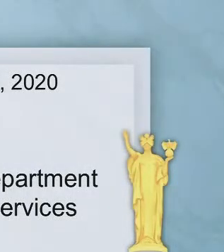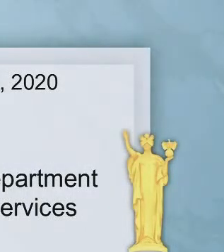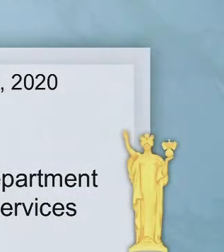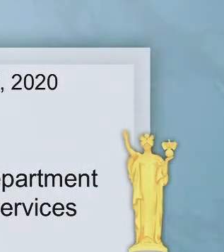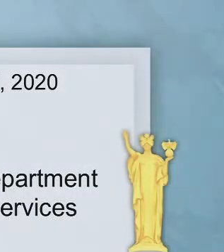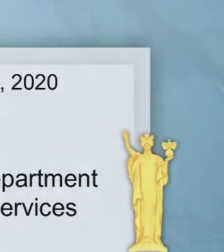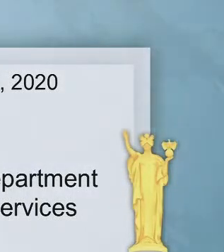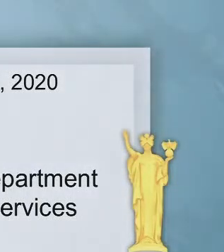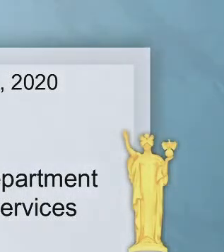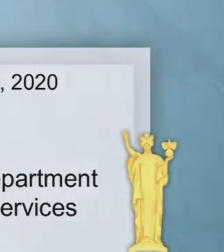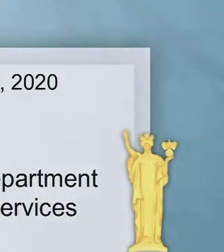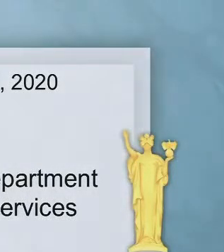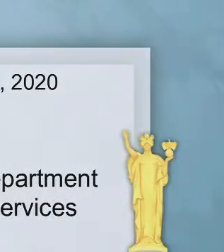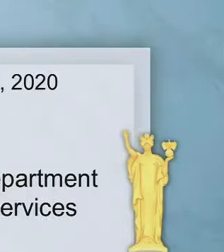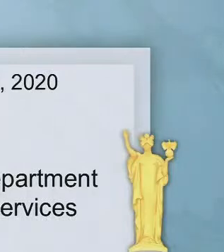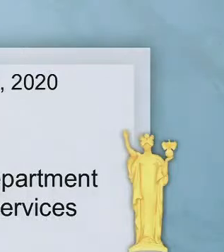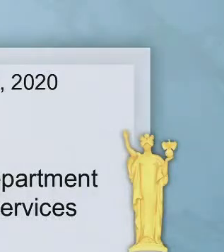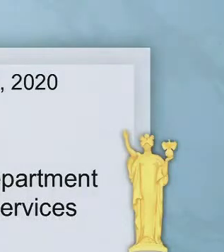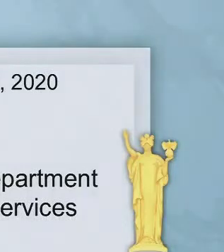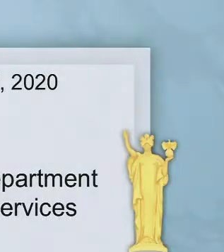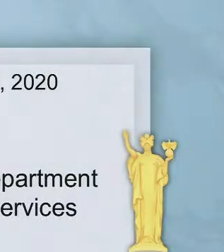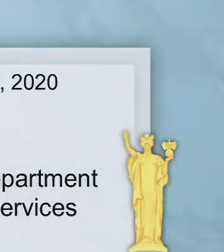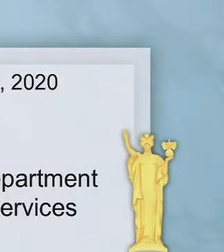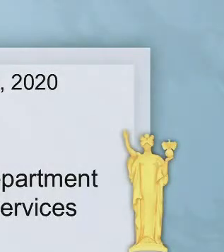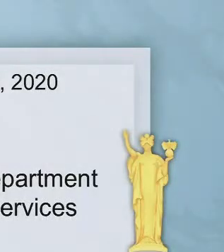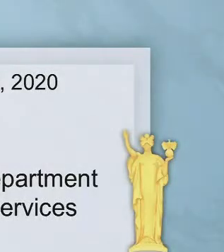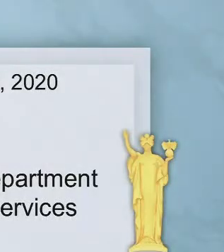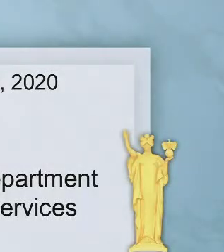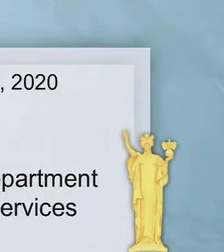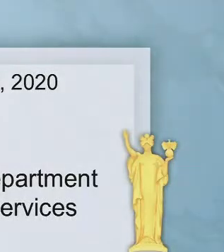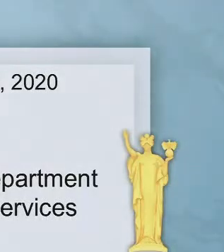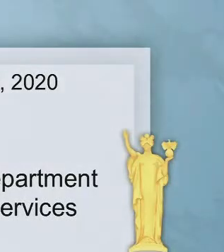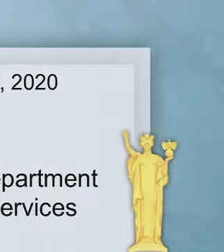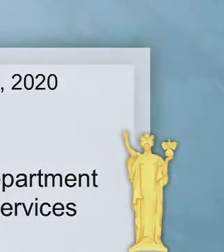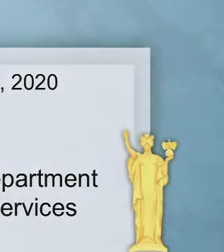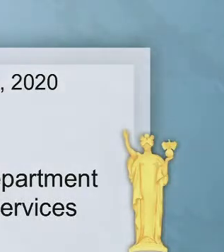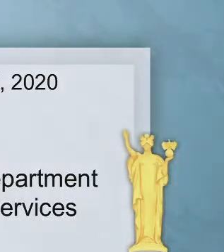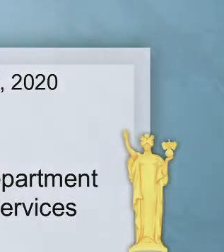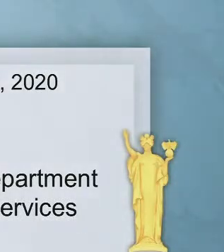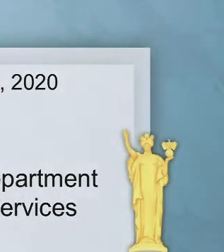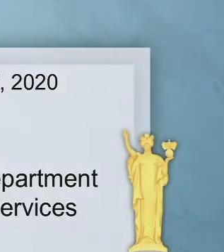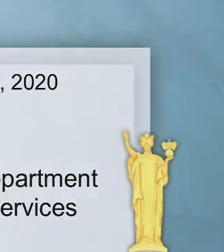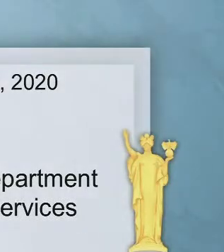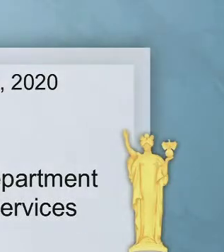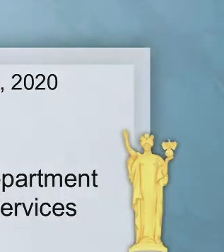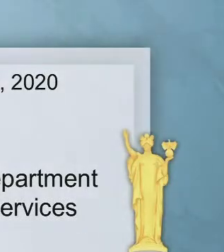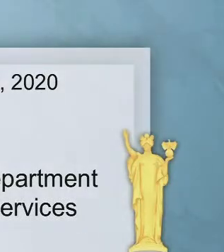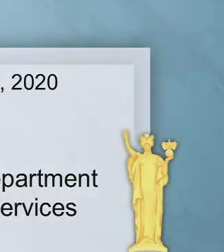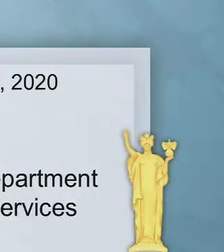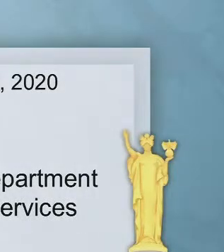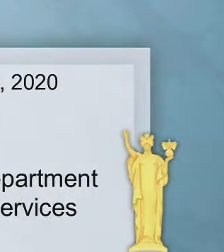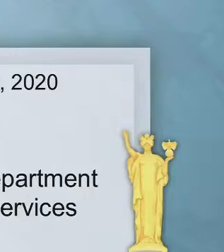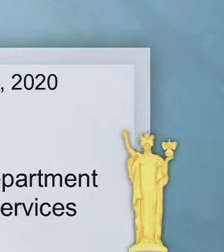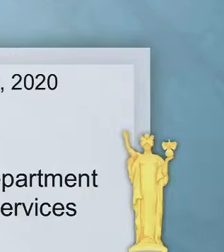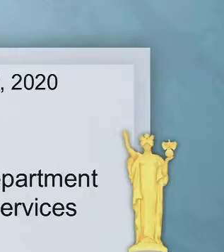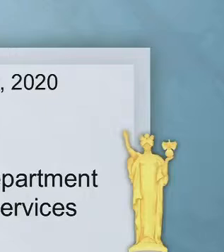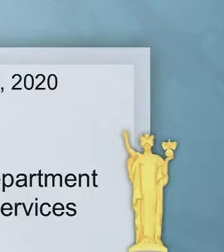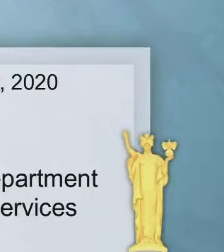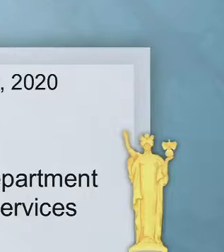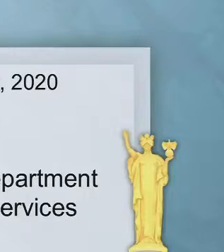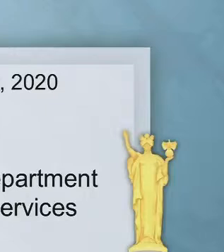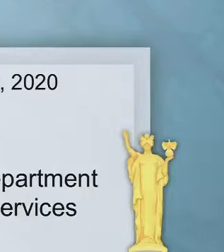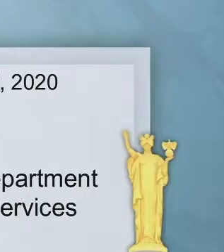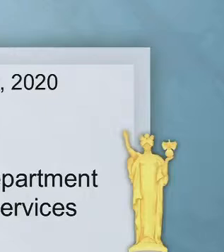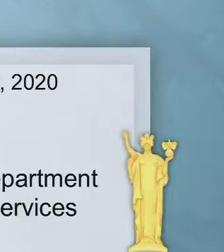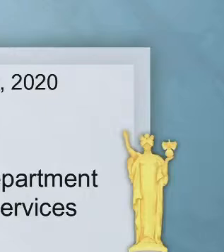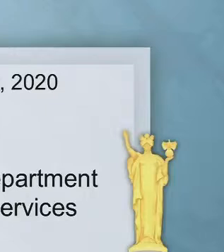Marshfield Clinic Health System, Wisconsin Counties Association, Wisconsin Hospital Association. Watch Wisconsin Eye on